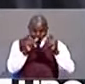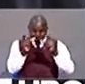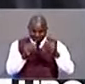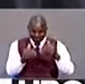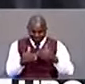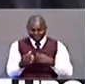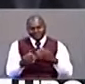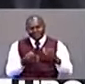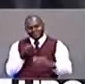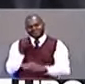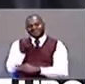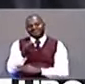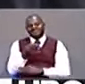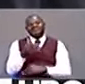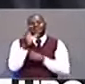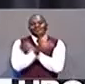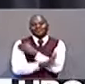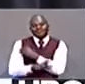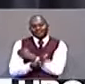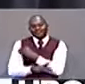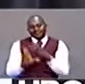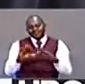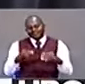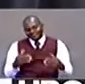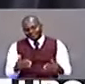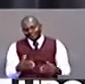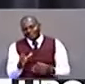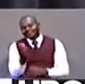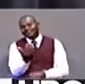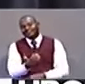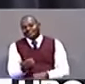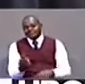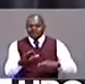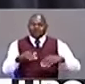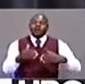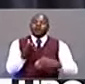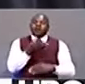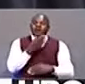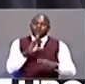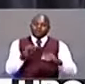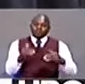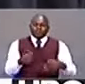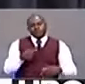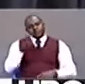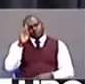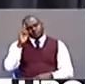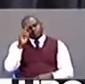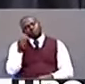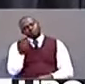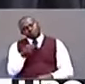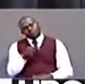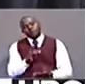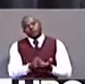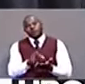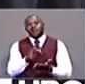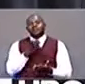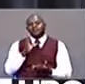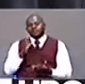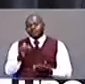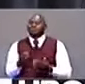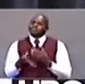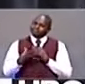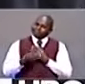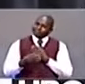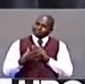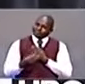the future of this country as relying on the children. How best can we remember him by